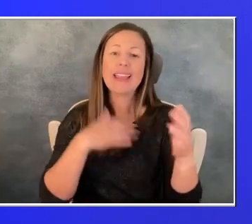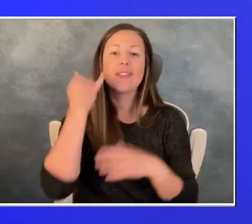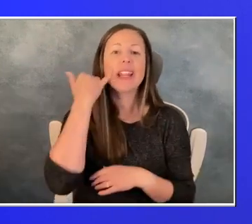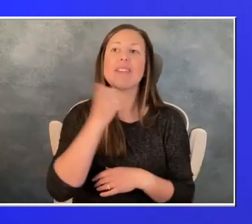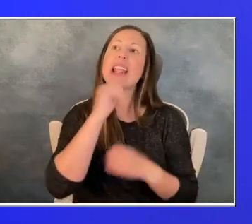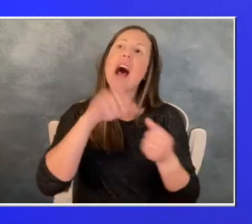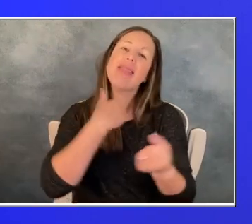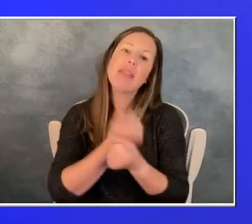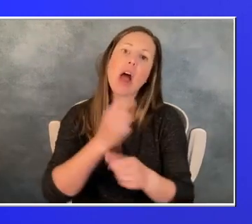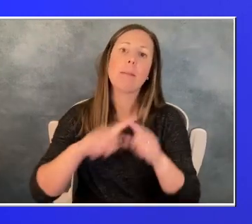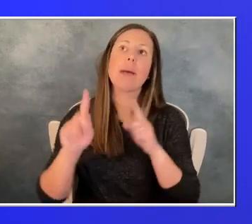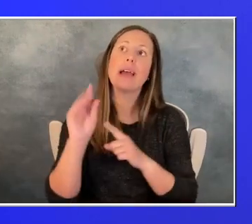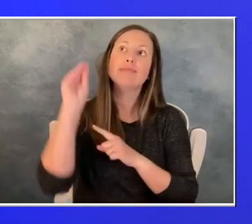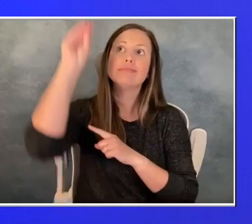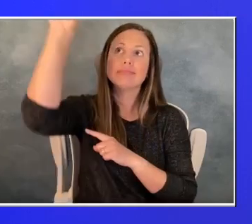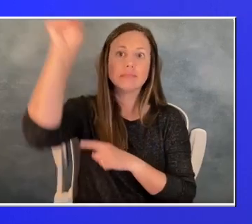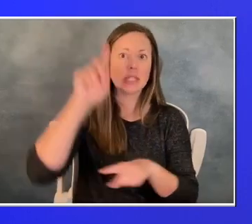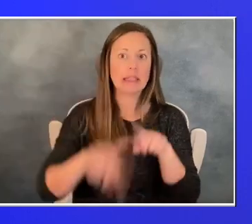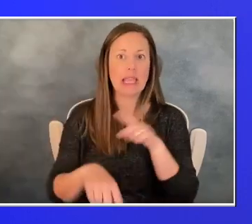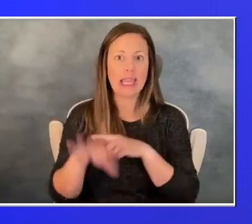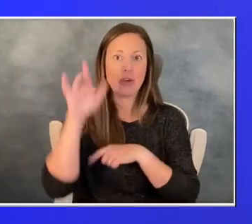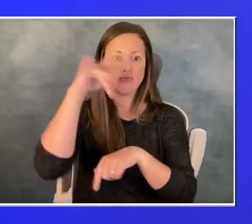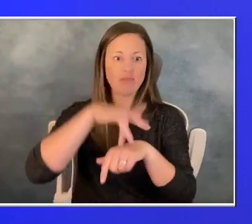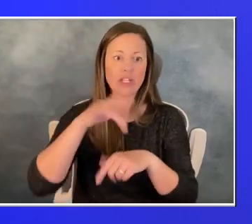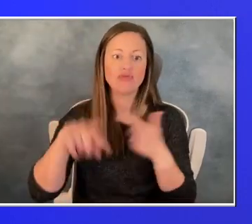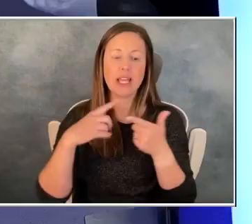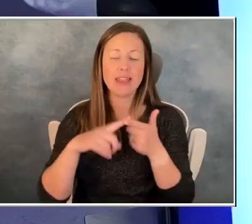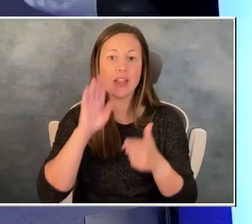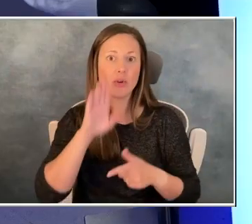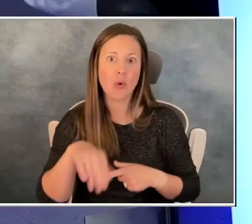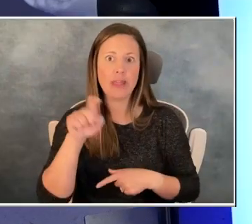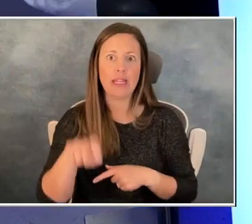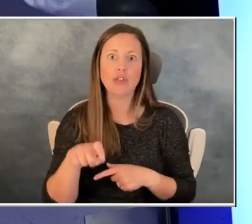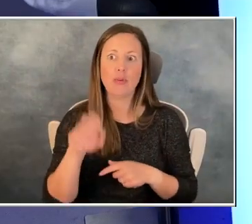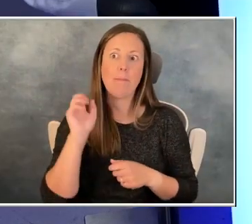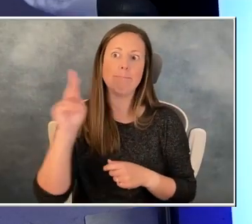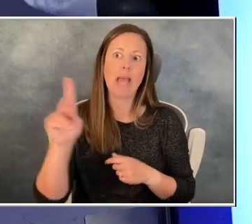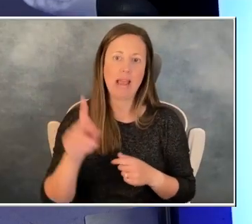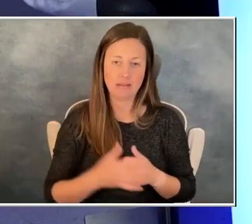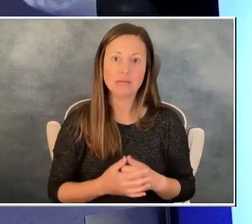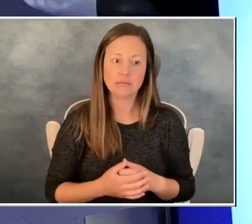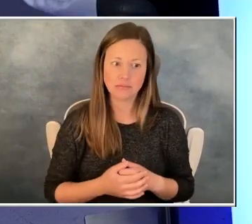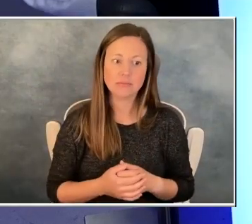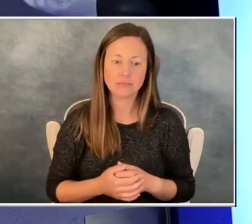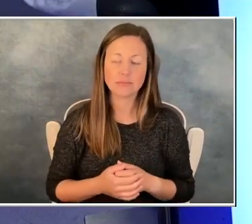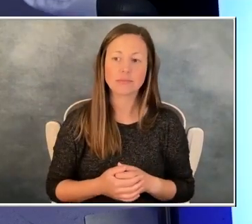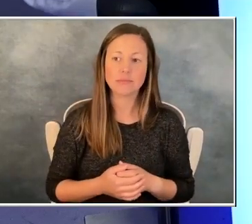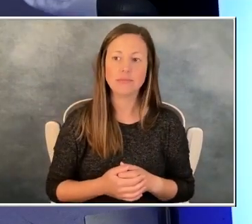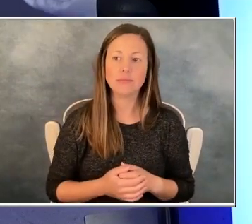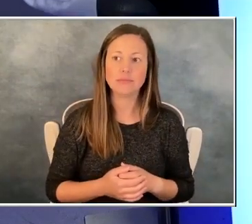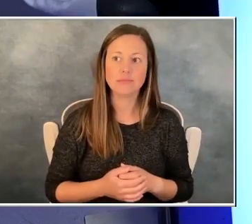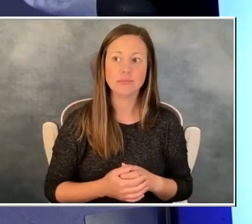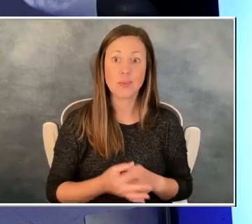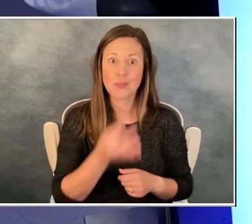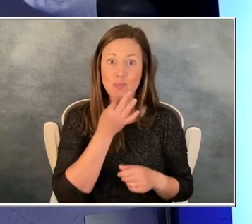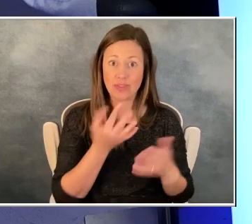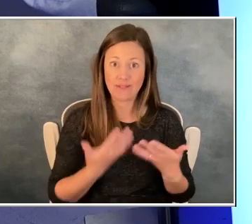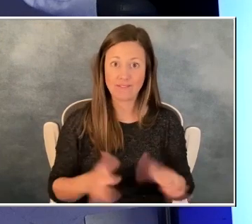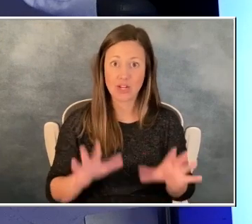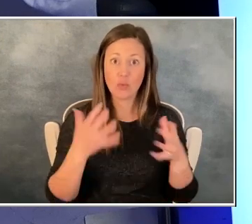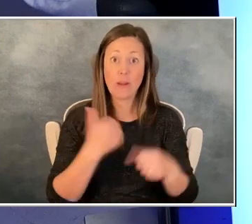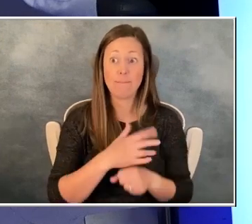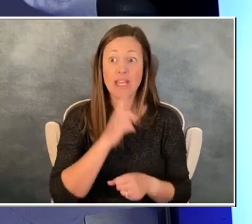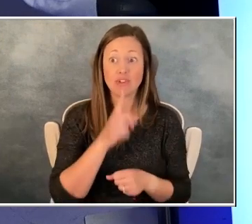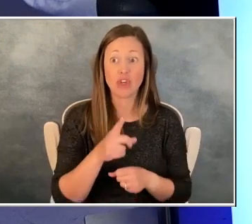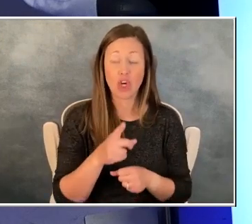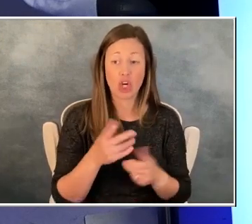can't reach it, and know to put them back when you're done using them. And as we begin to wrap up our discussion, I want to make sure we get the biggest takeaways from